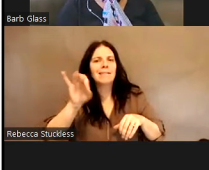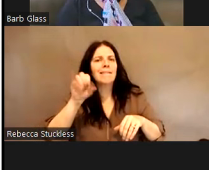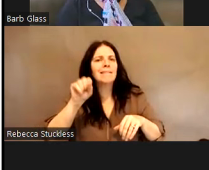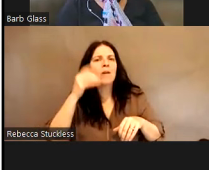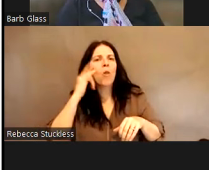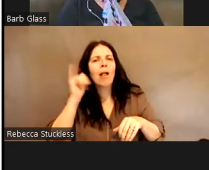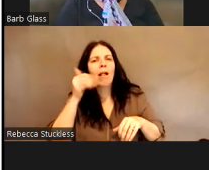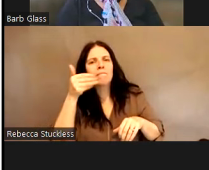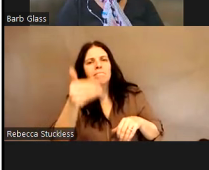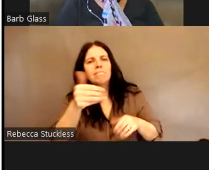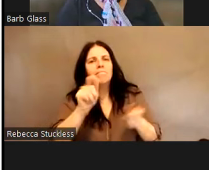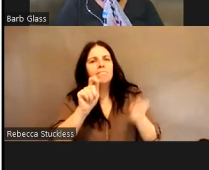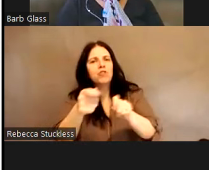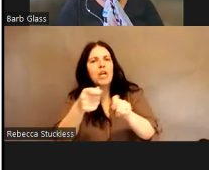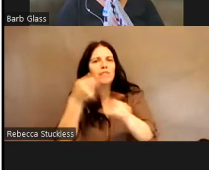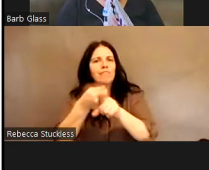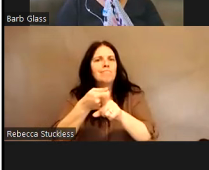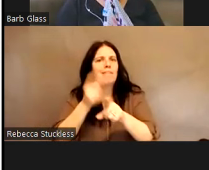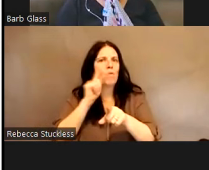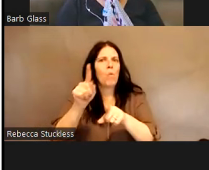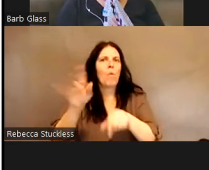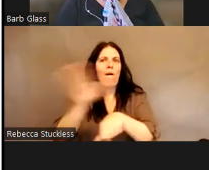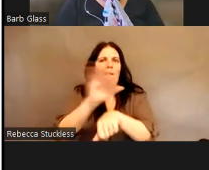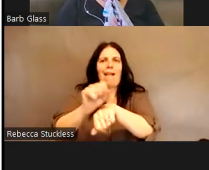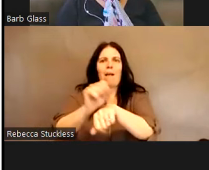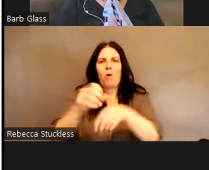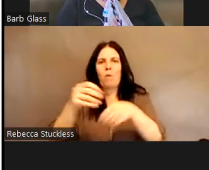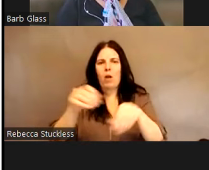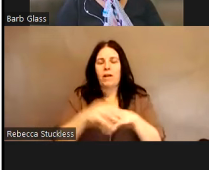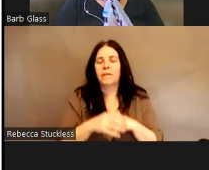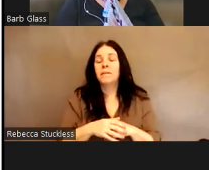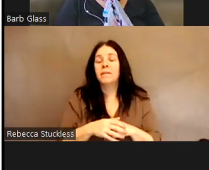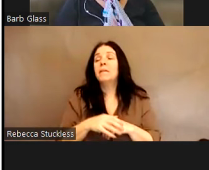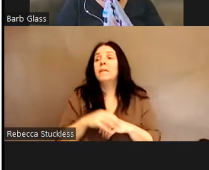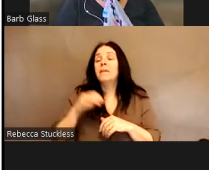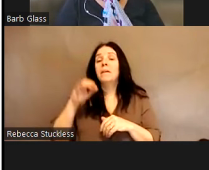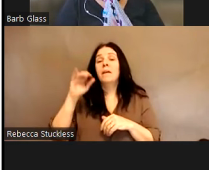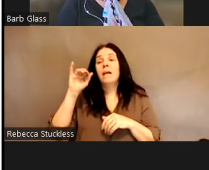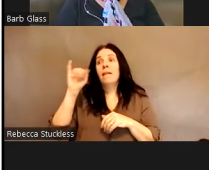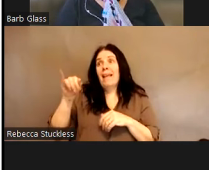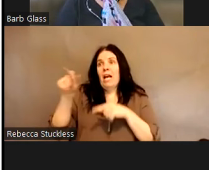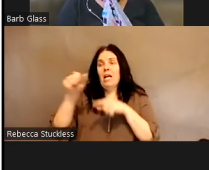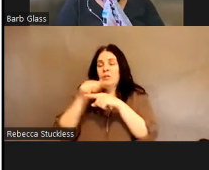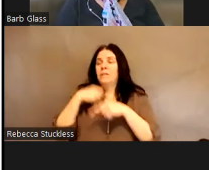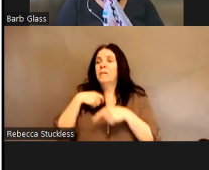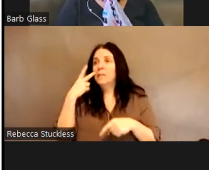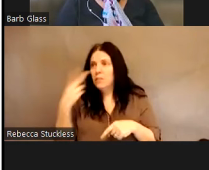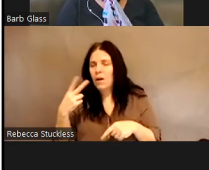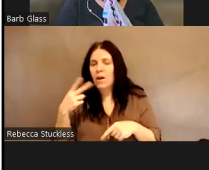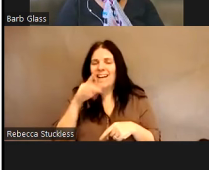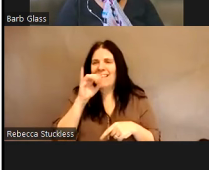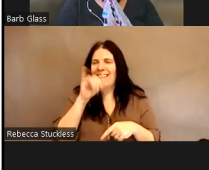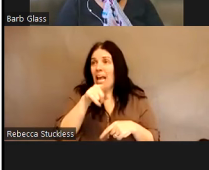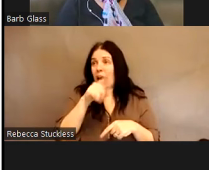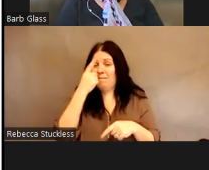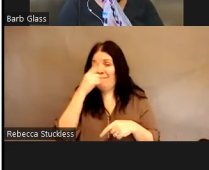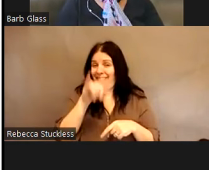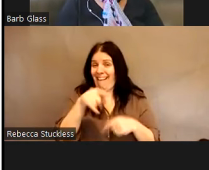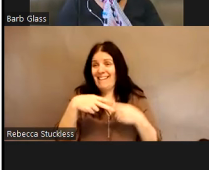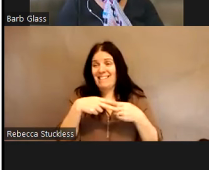success on our changing labor market. And this was created just before COVID, just